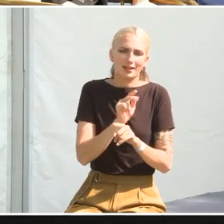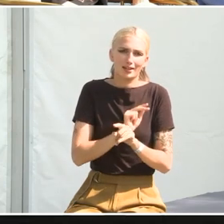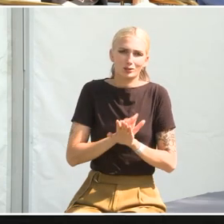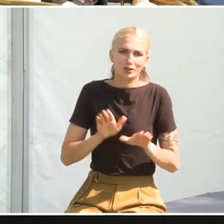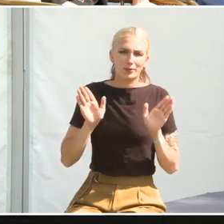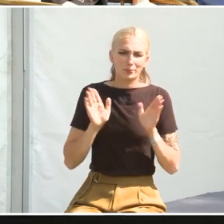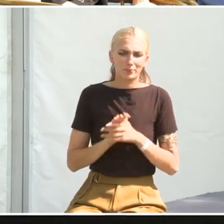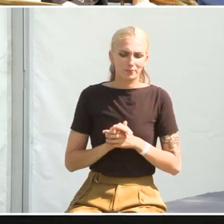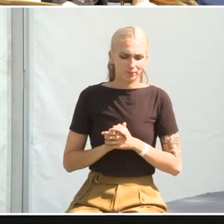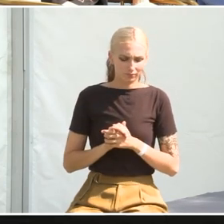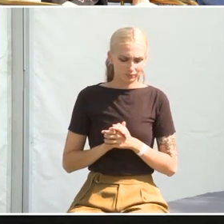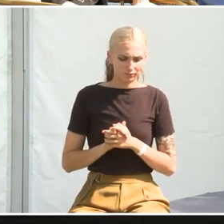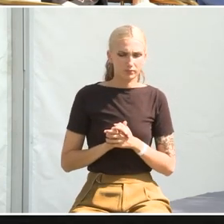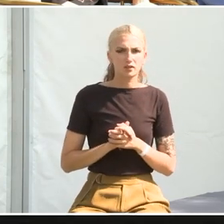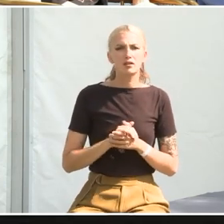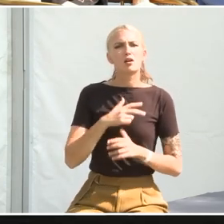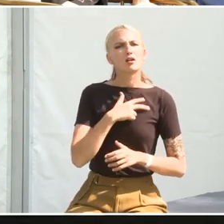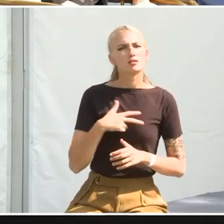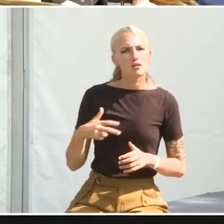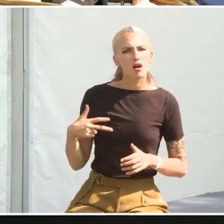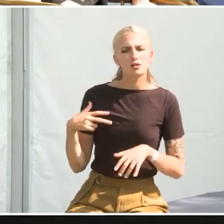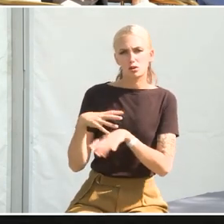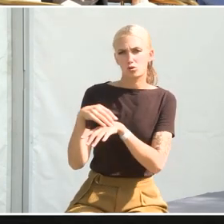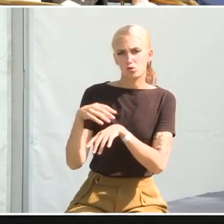experience in Denmark and Sweden